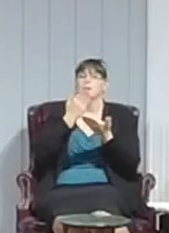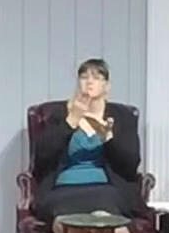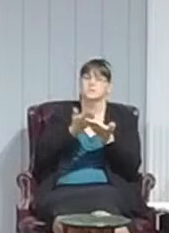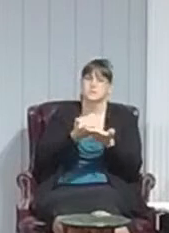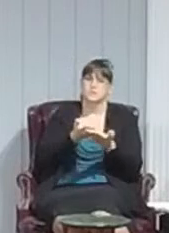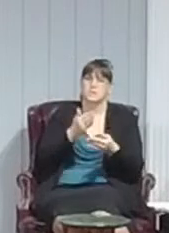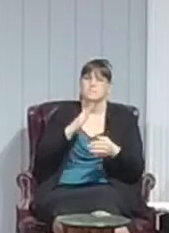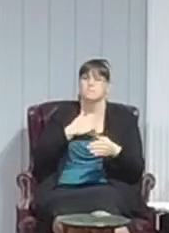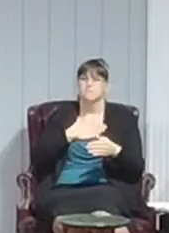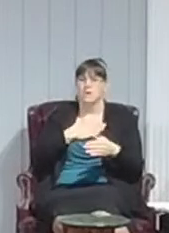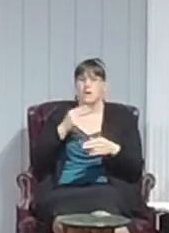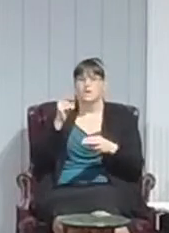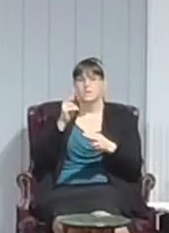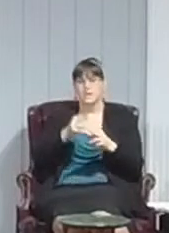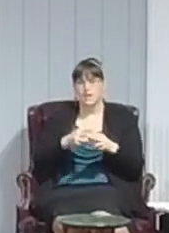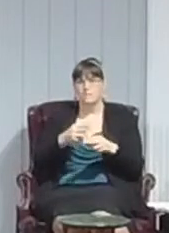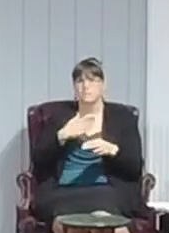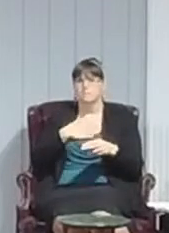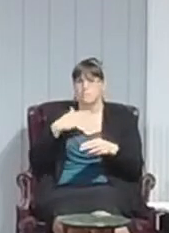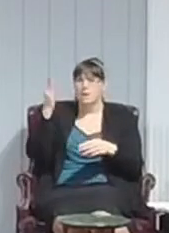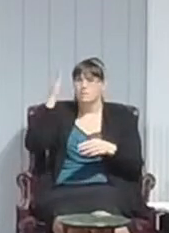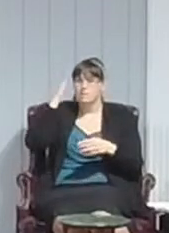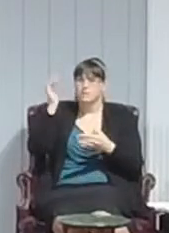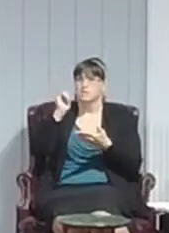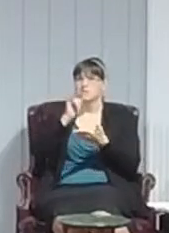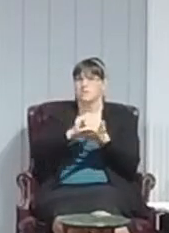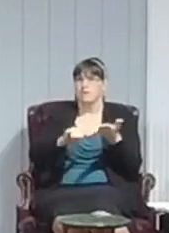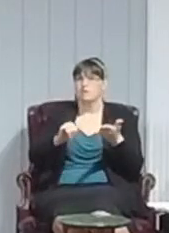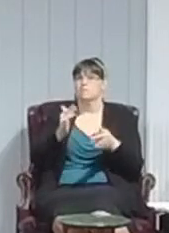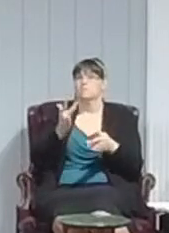name, my reputation, that's heart.